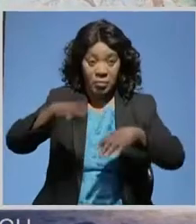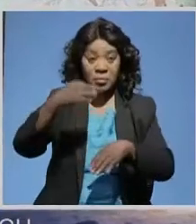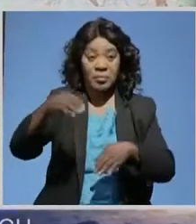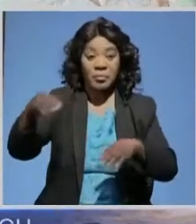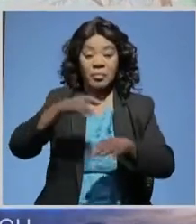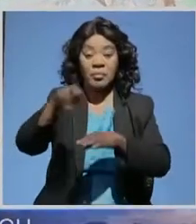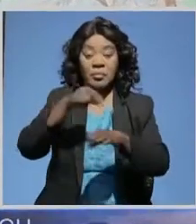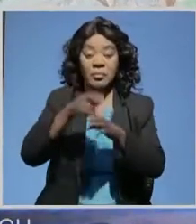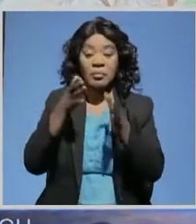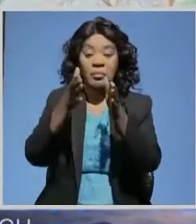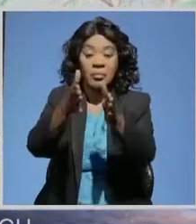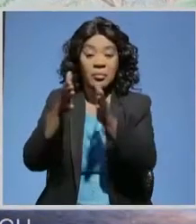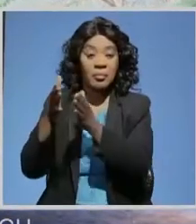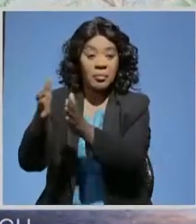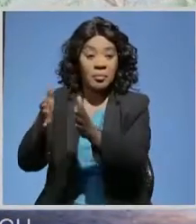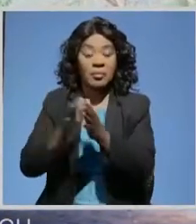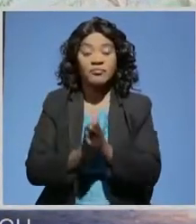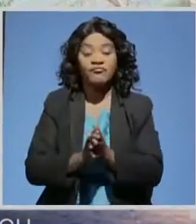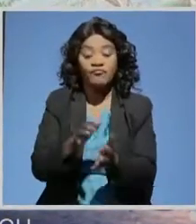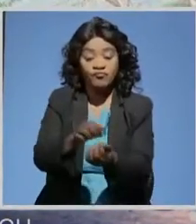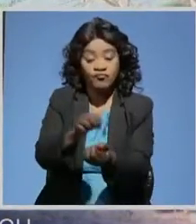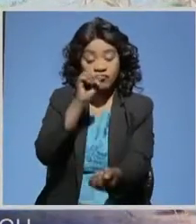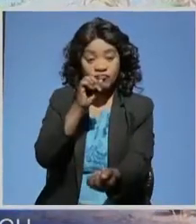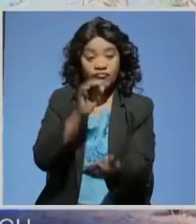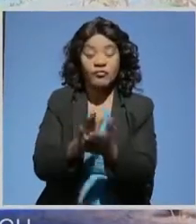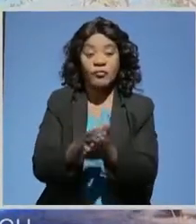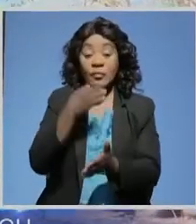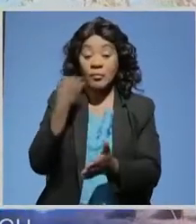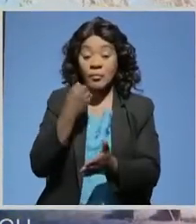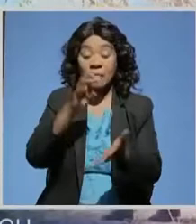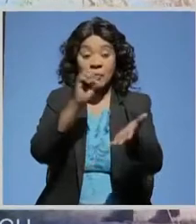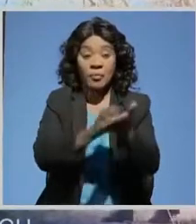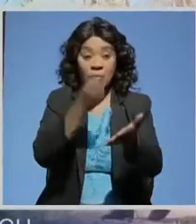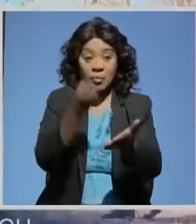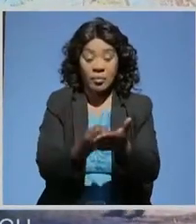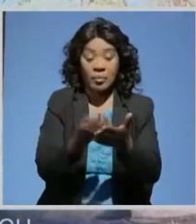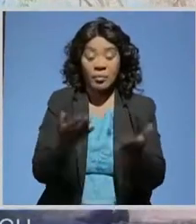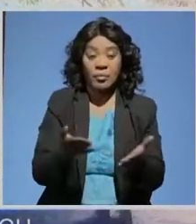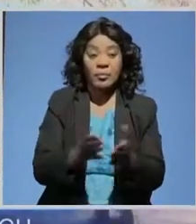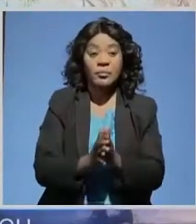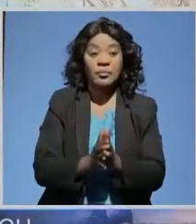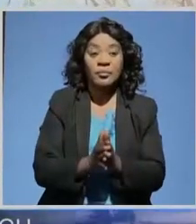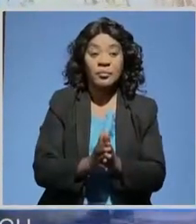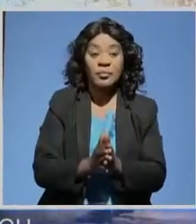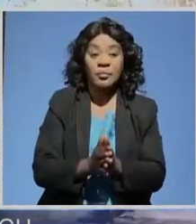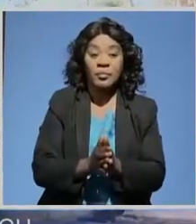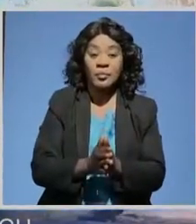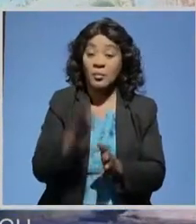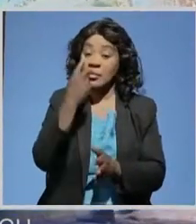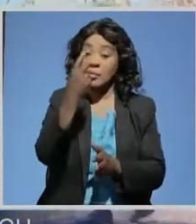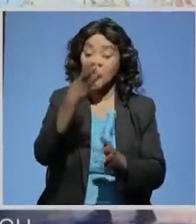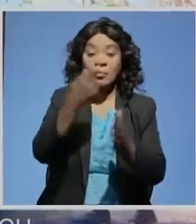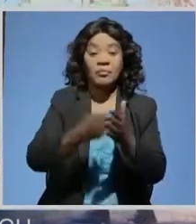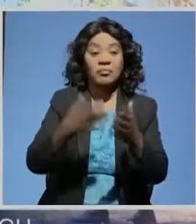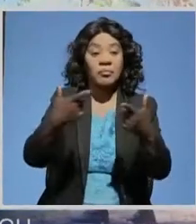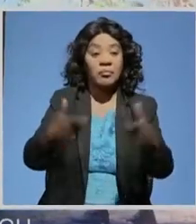You heard the testimony from the crocodile farmer. He went to our national parks and he picked the seed that has